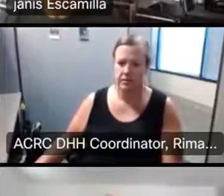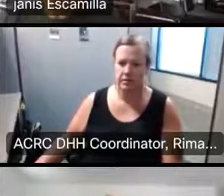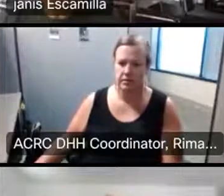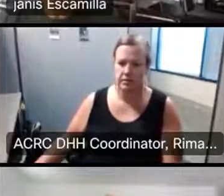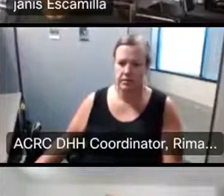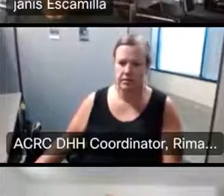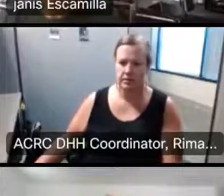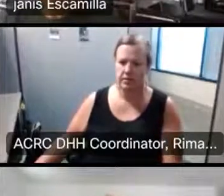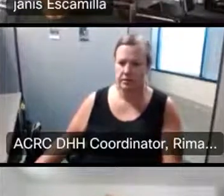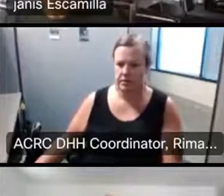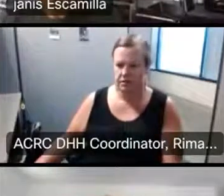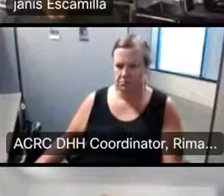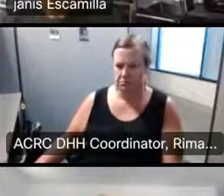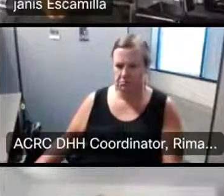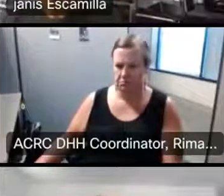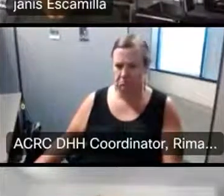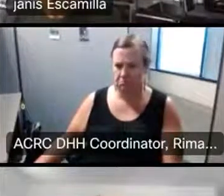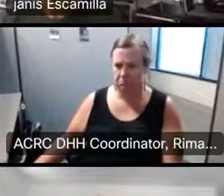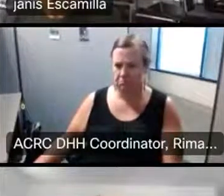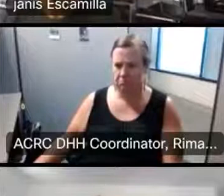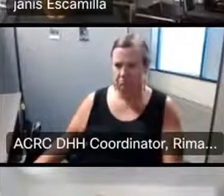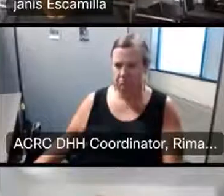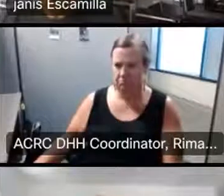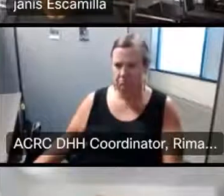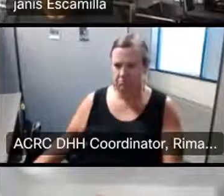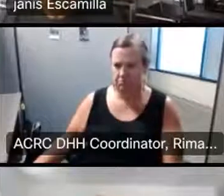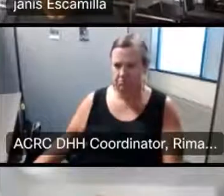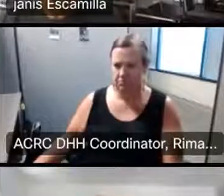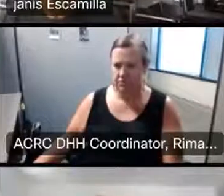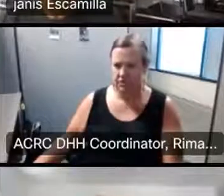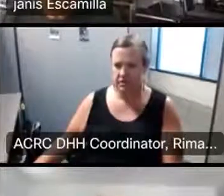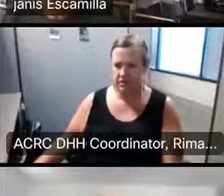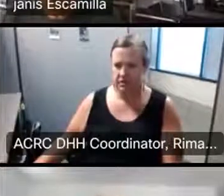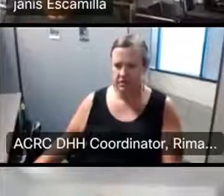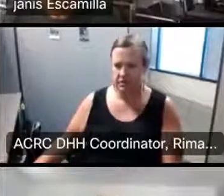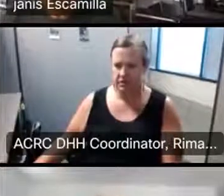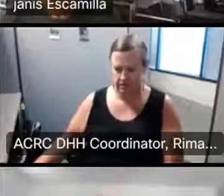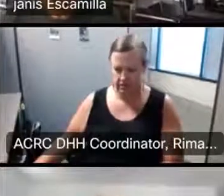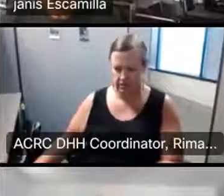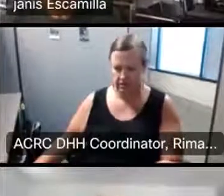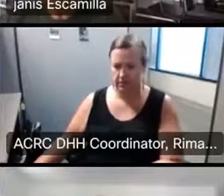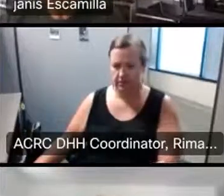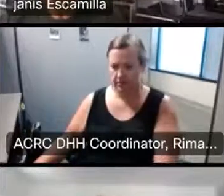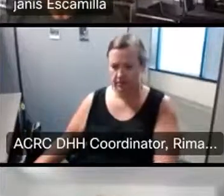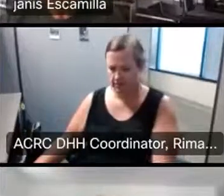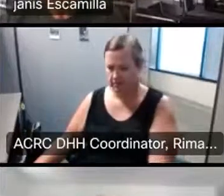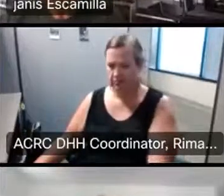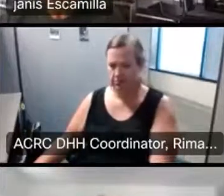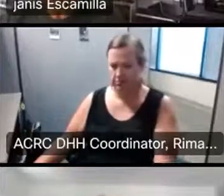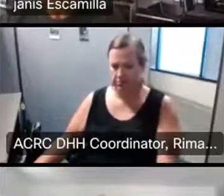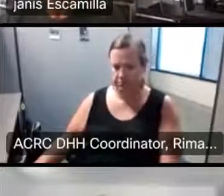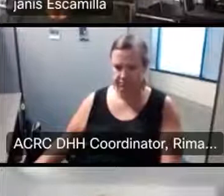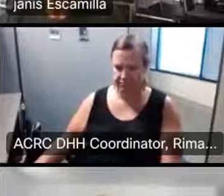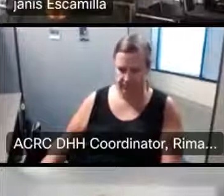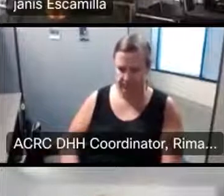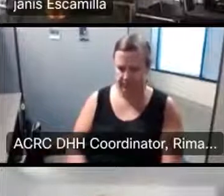you may have done it in time to get the $8,000 bonus reward, whatever you want to call that, for completing